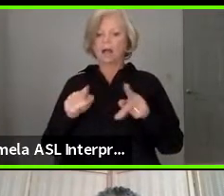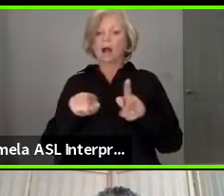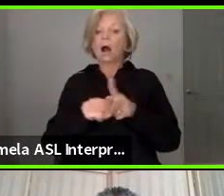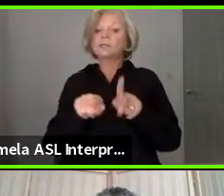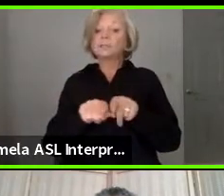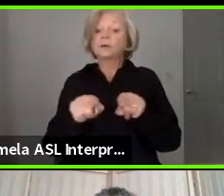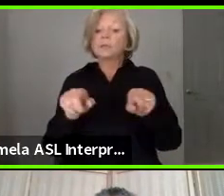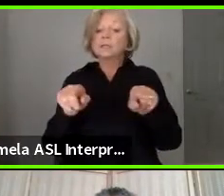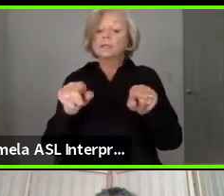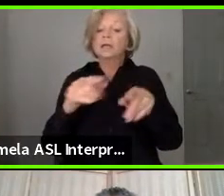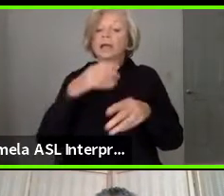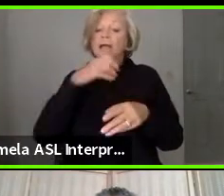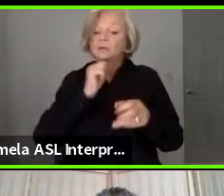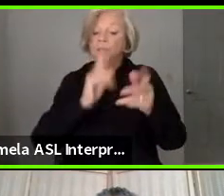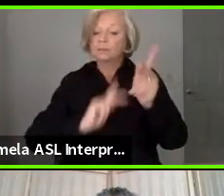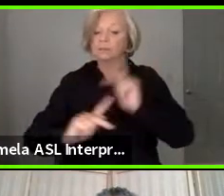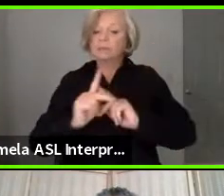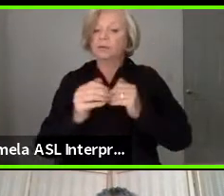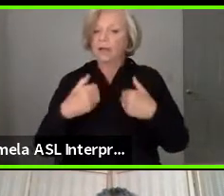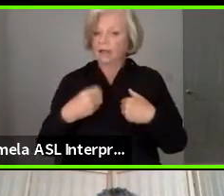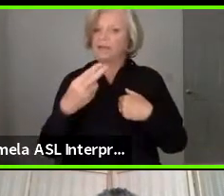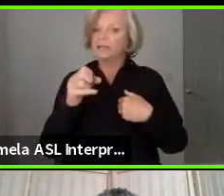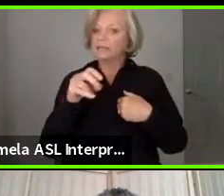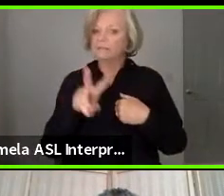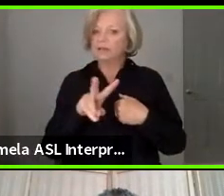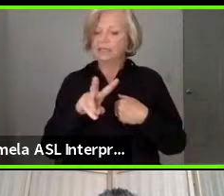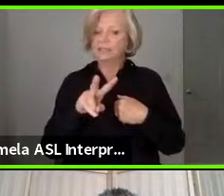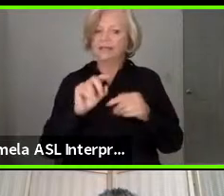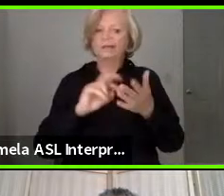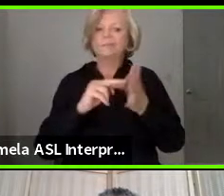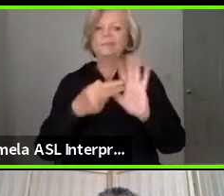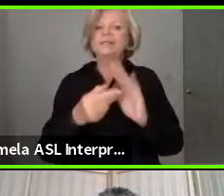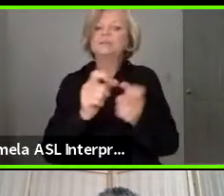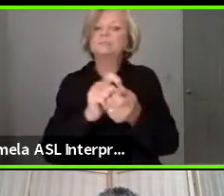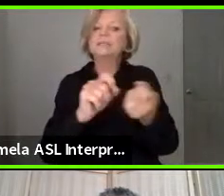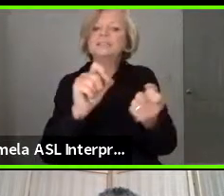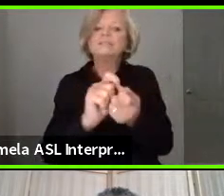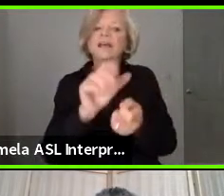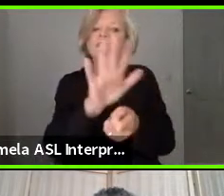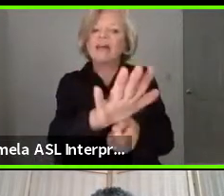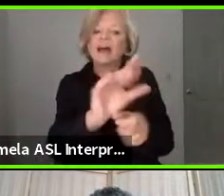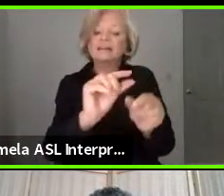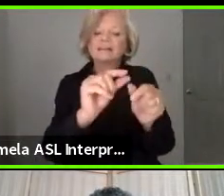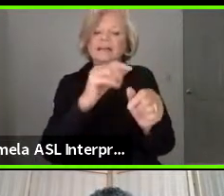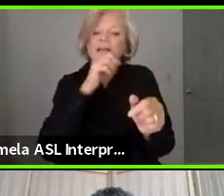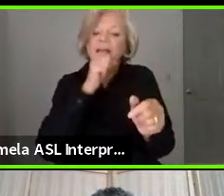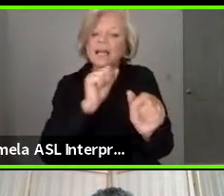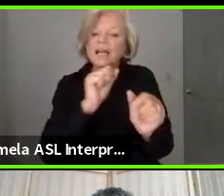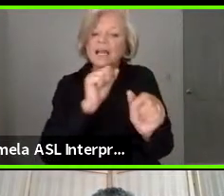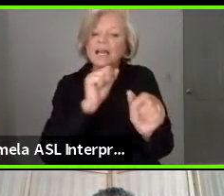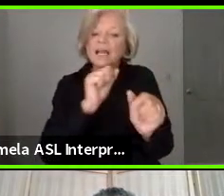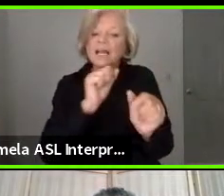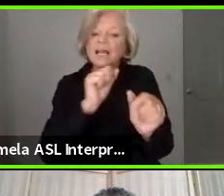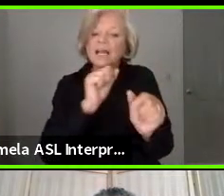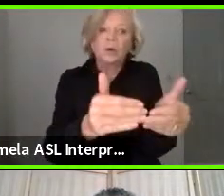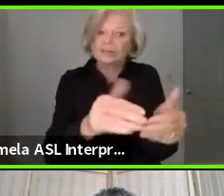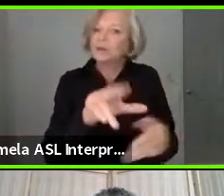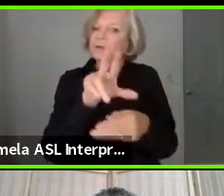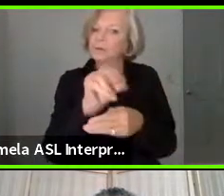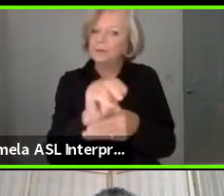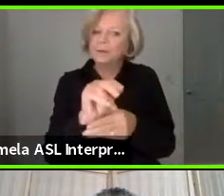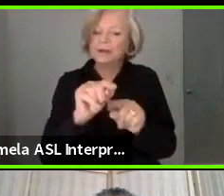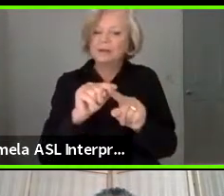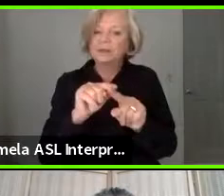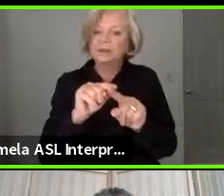with HIV and AIDS. And so we don't want to put it on a particular age. We don't want to put it on a particular dynamic, but understanding that these are various things